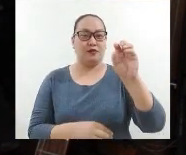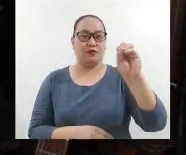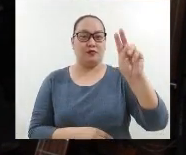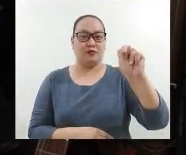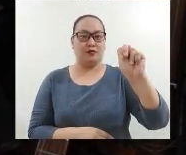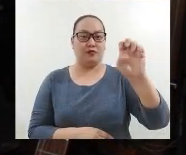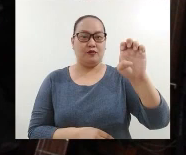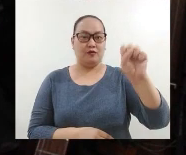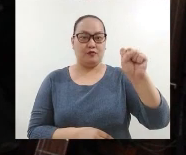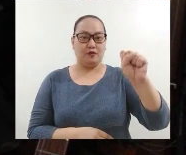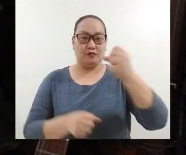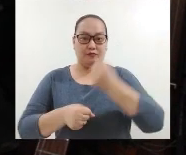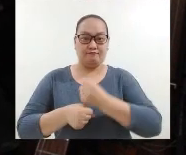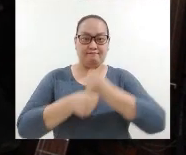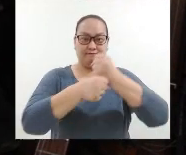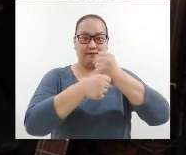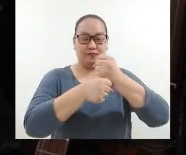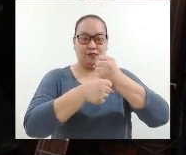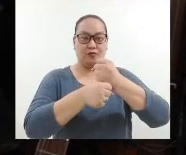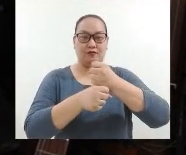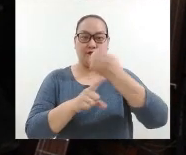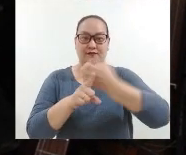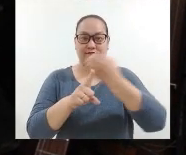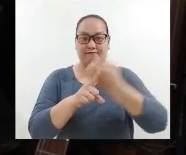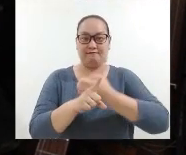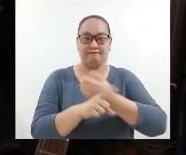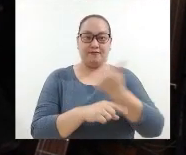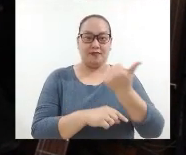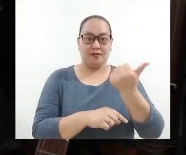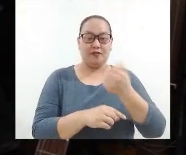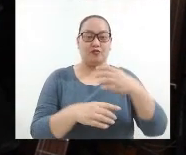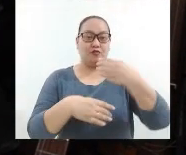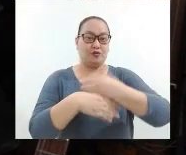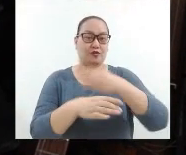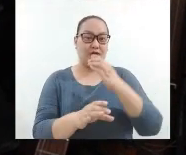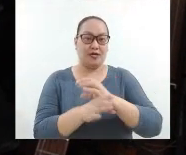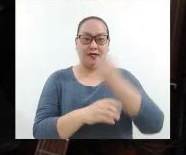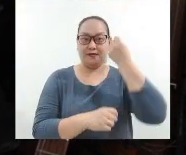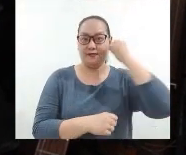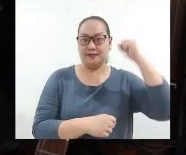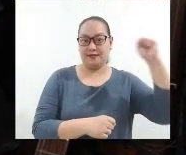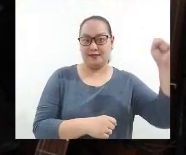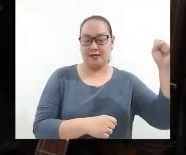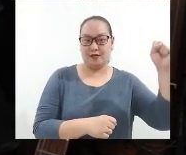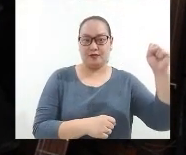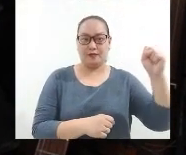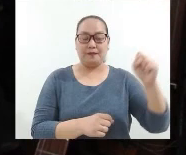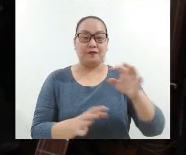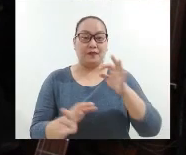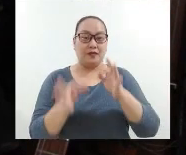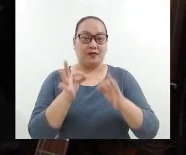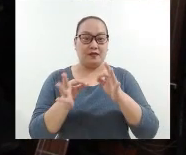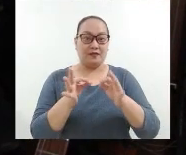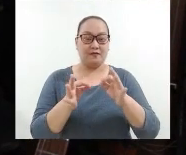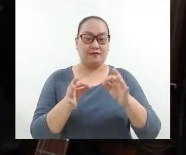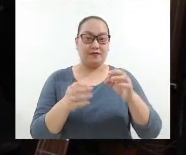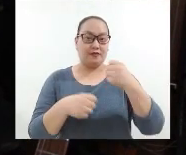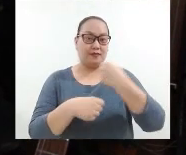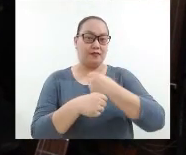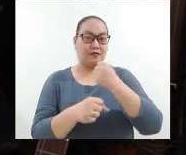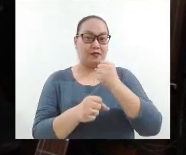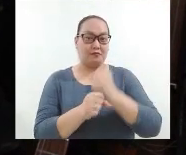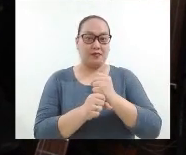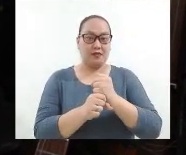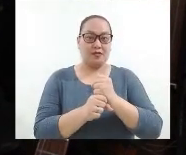and supports one to another to create a fuller sound. When the notes are vertically arranged in a music sheet, that's